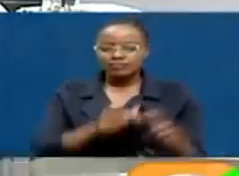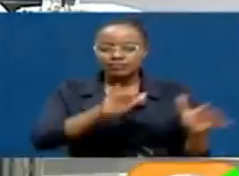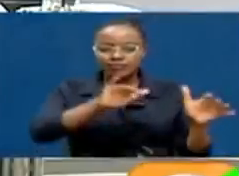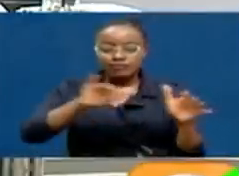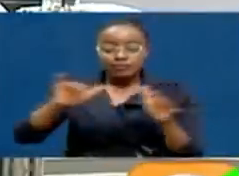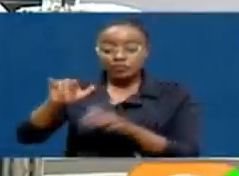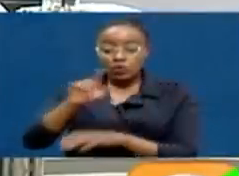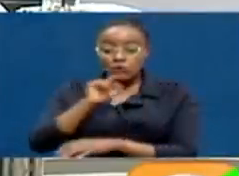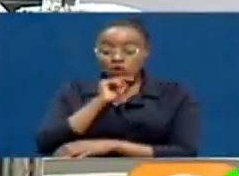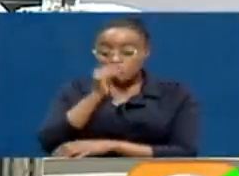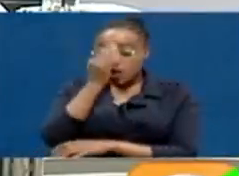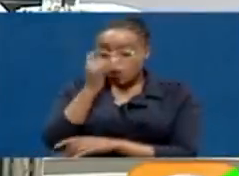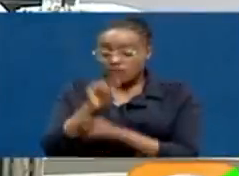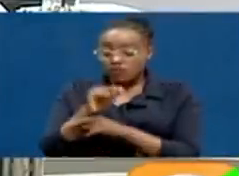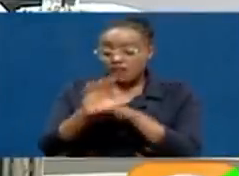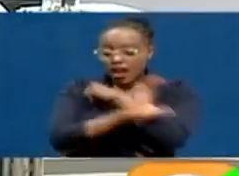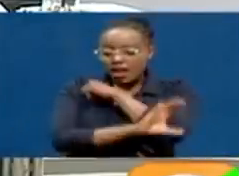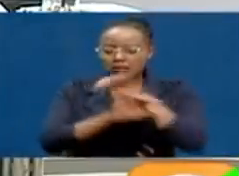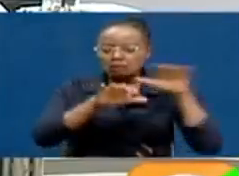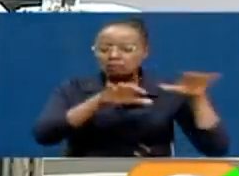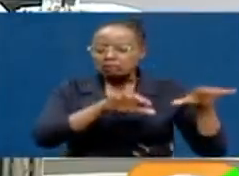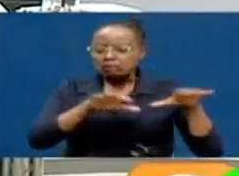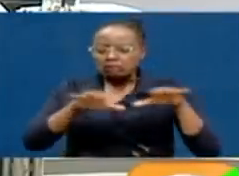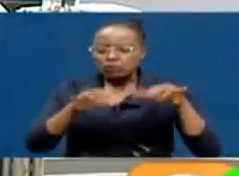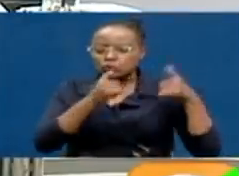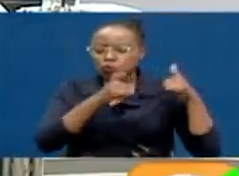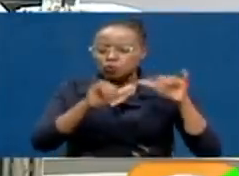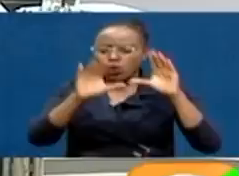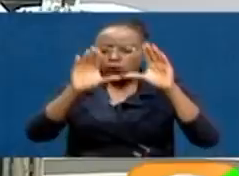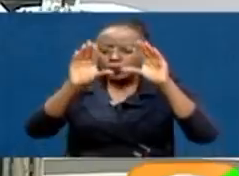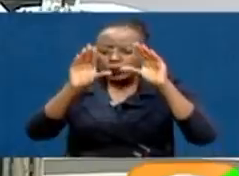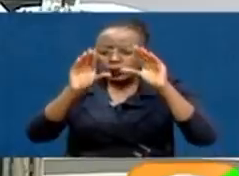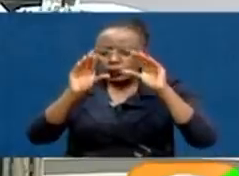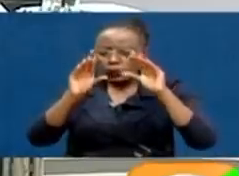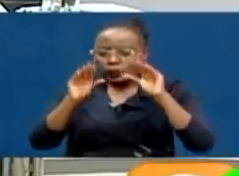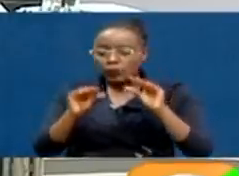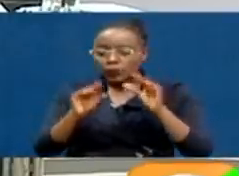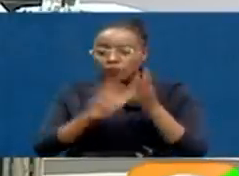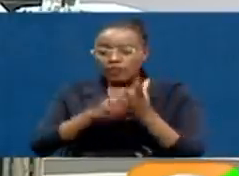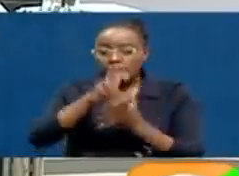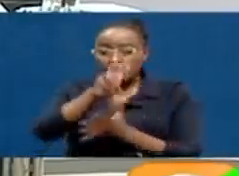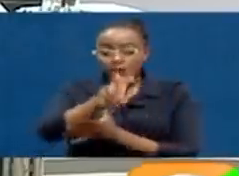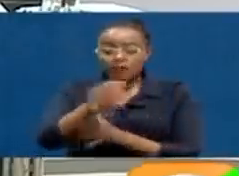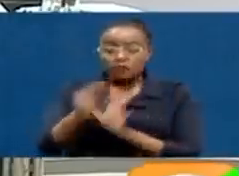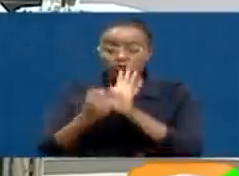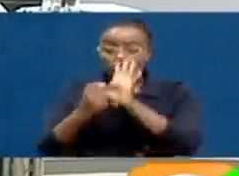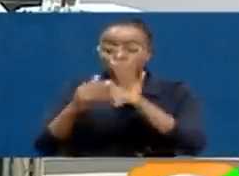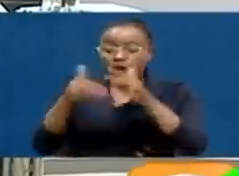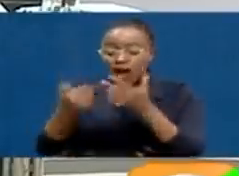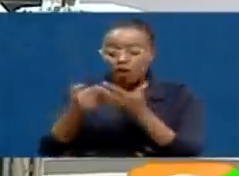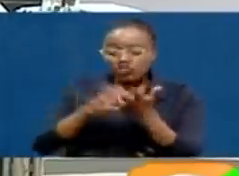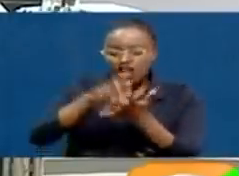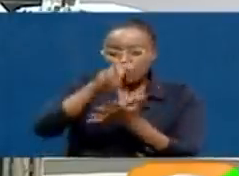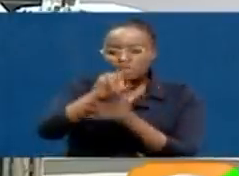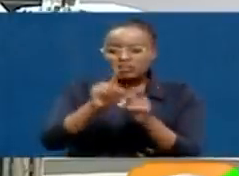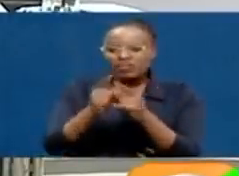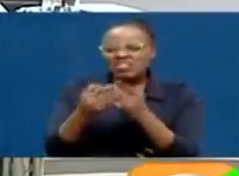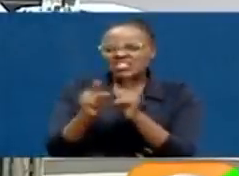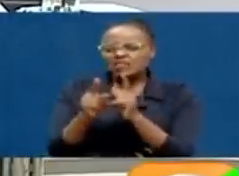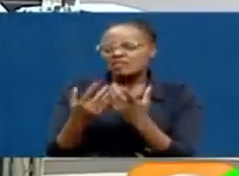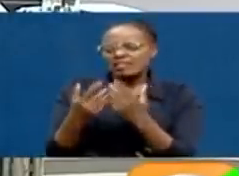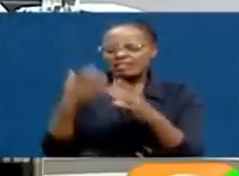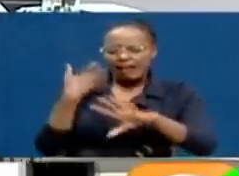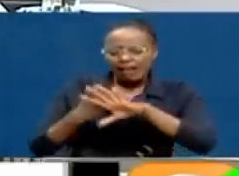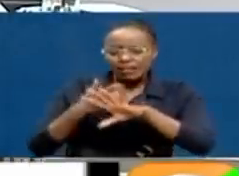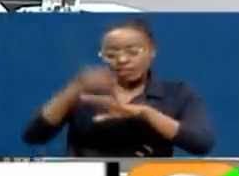So have you ever wondered why countries are struggling to contain the locust invasion? I want to show you the life cycle of a locust and why it's such a nightmare for